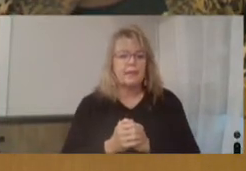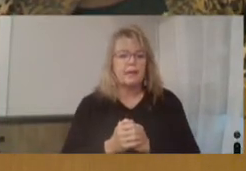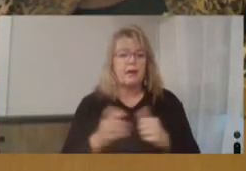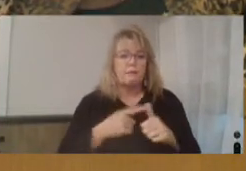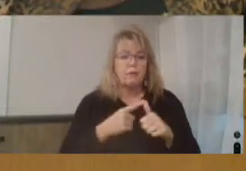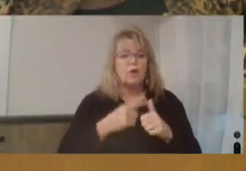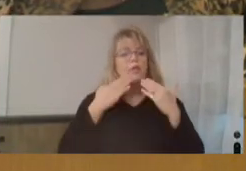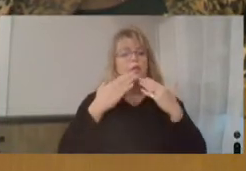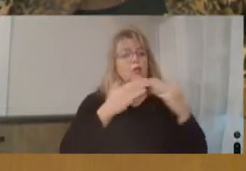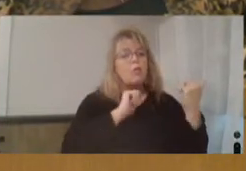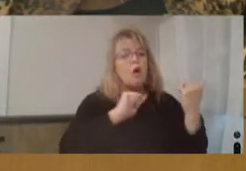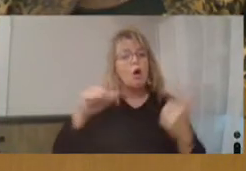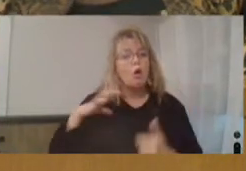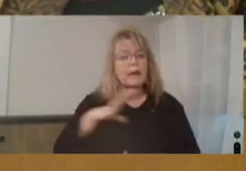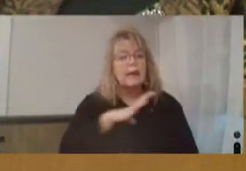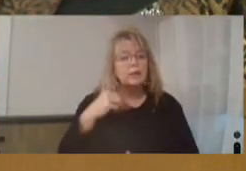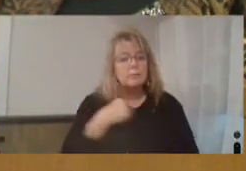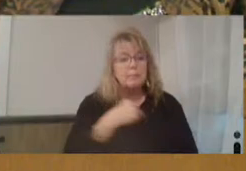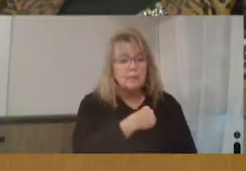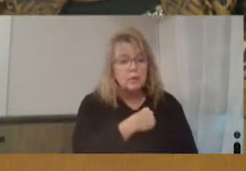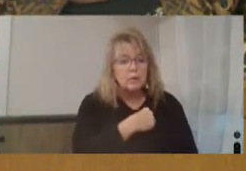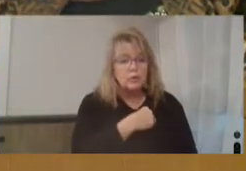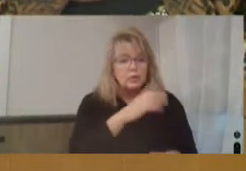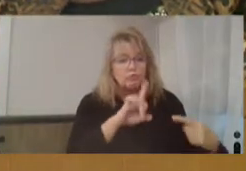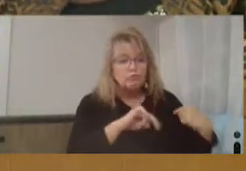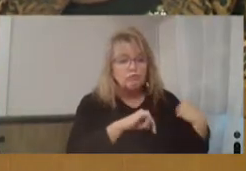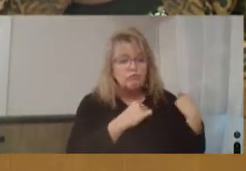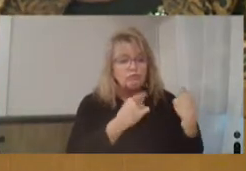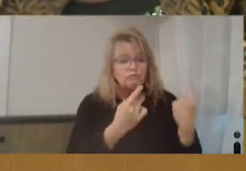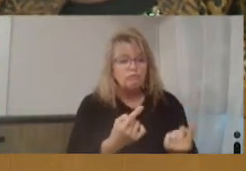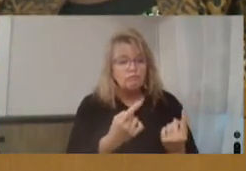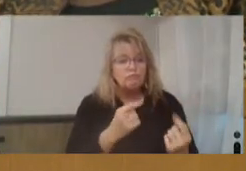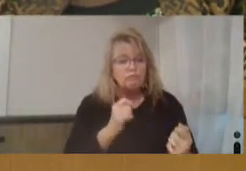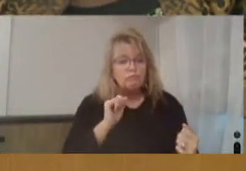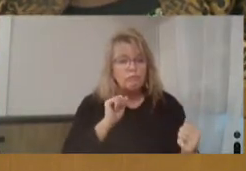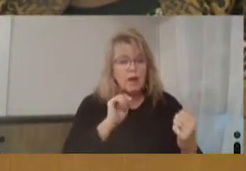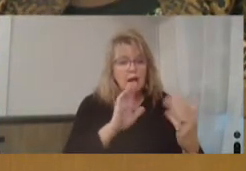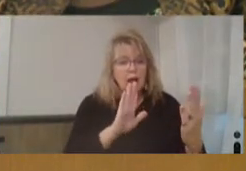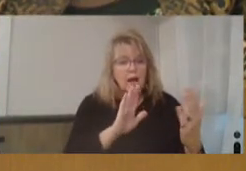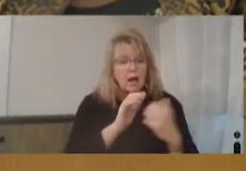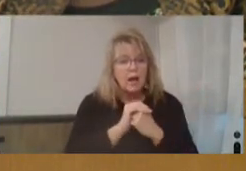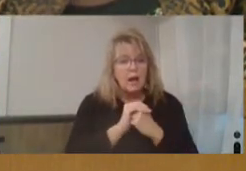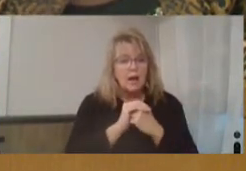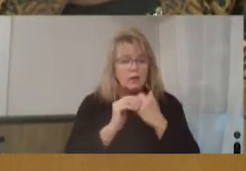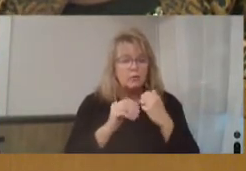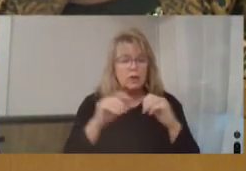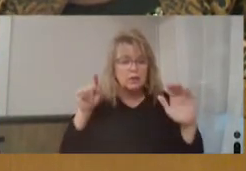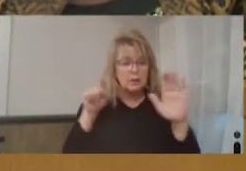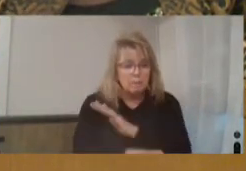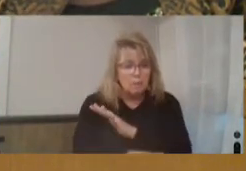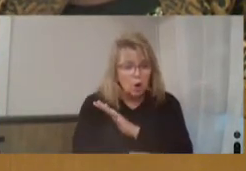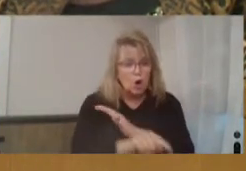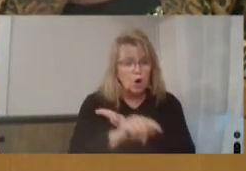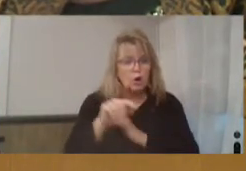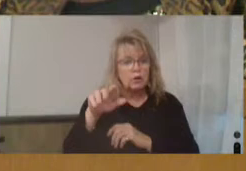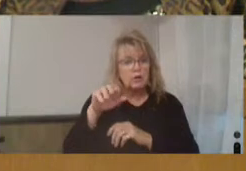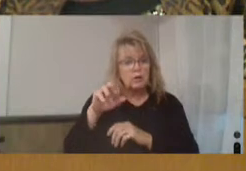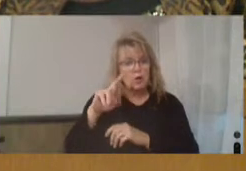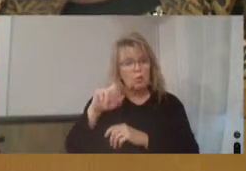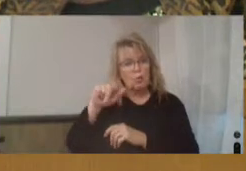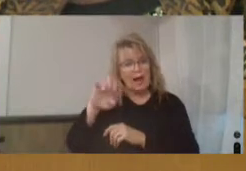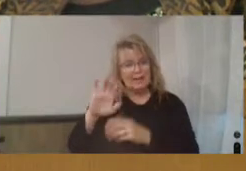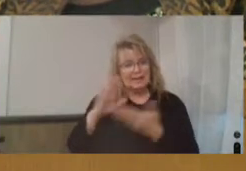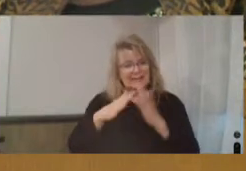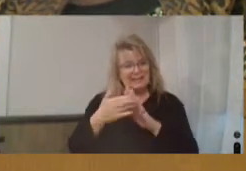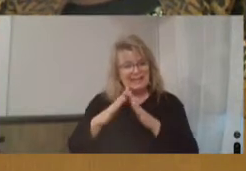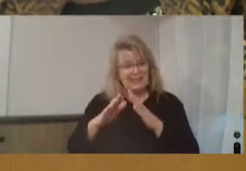all of the council members who have addressed this murder rate in the city of Charlotte and around the country. We at the Stop the